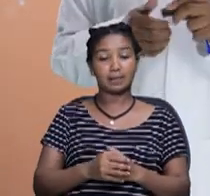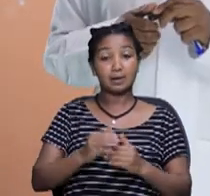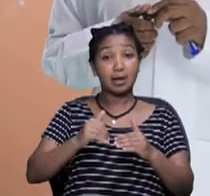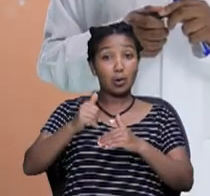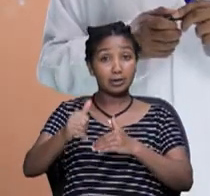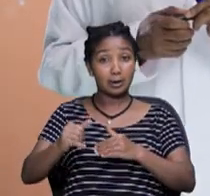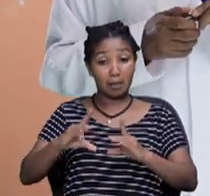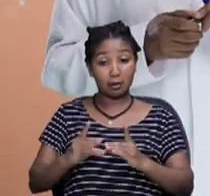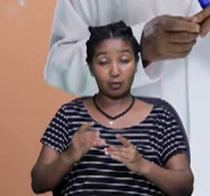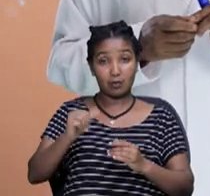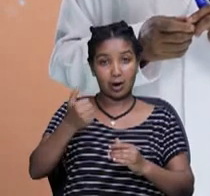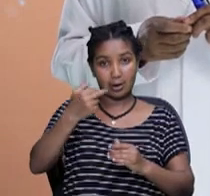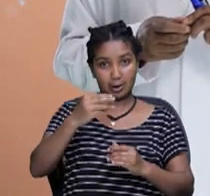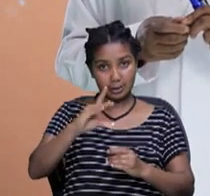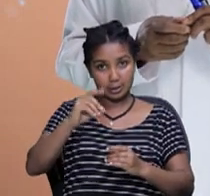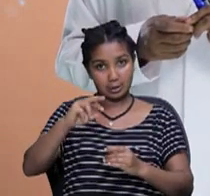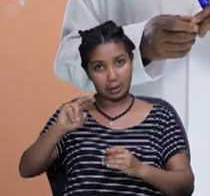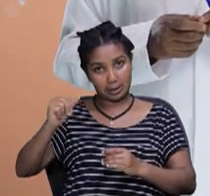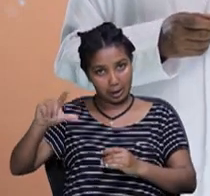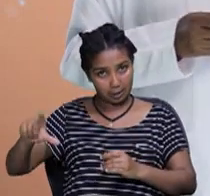The outer part of an adrenal gland.